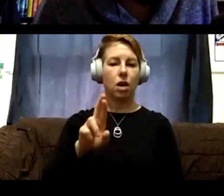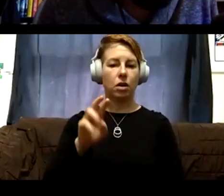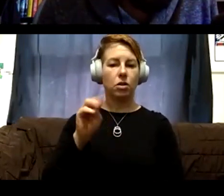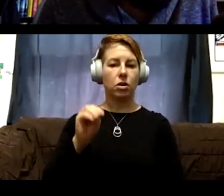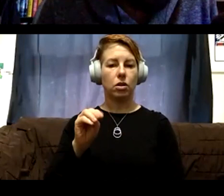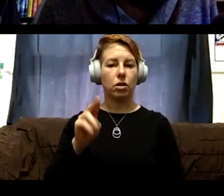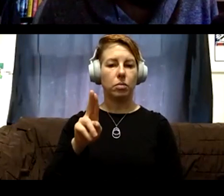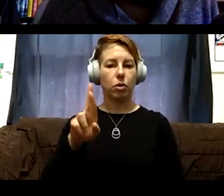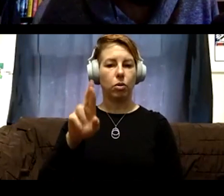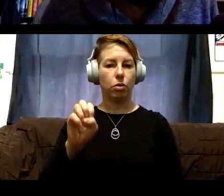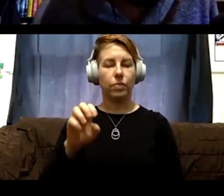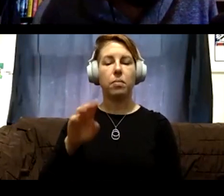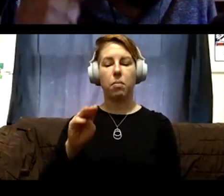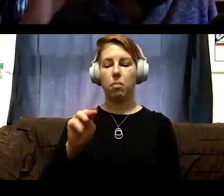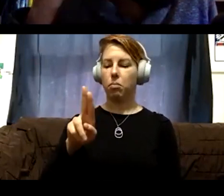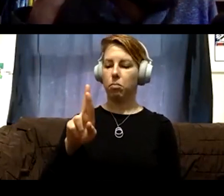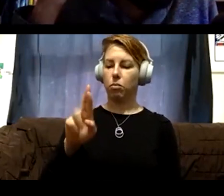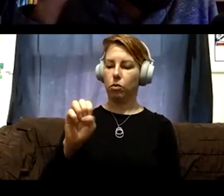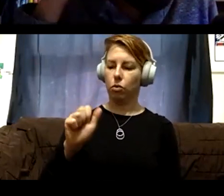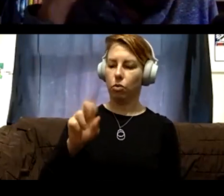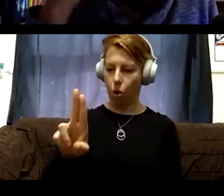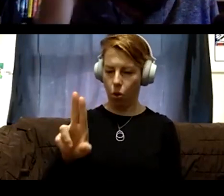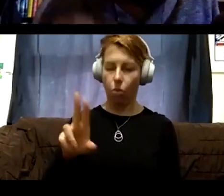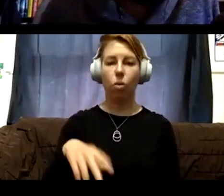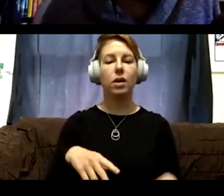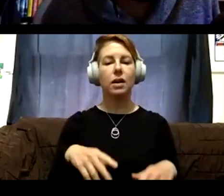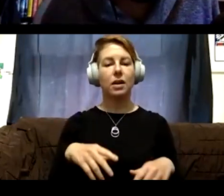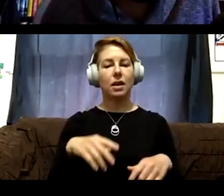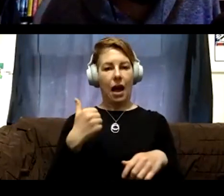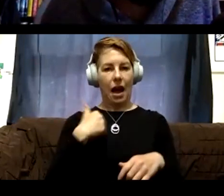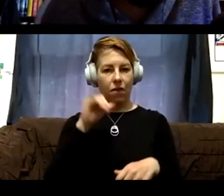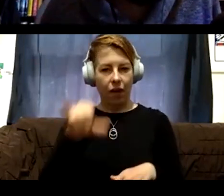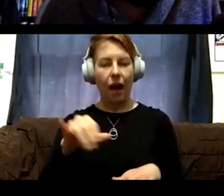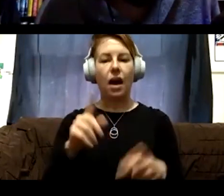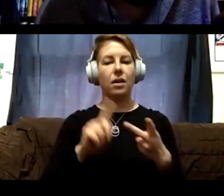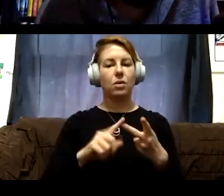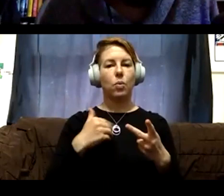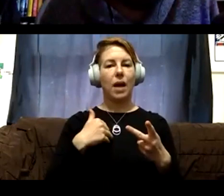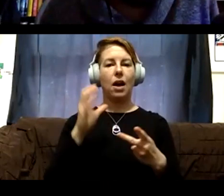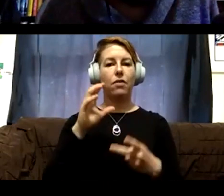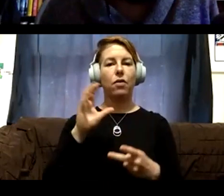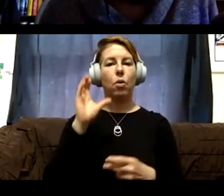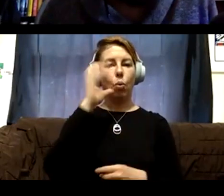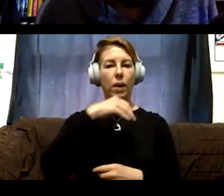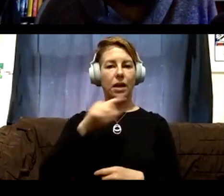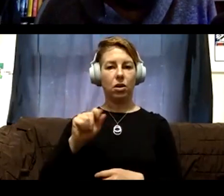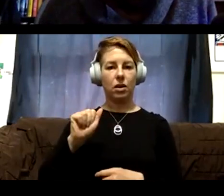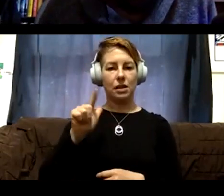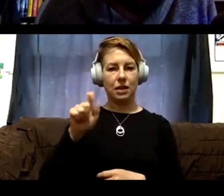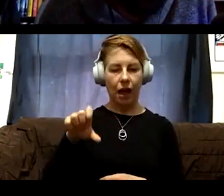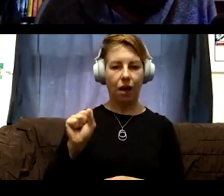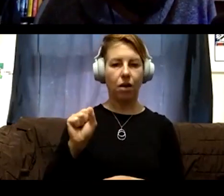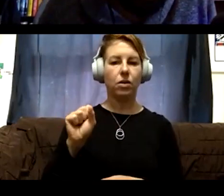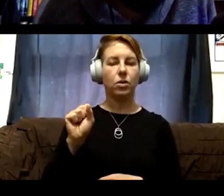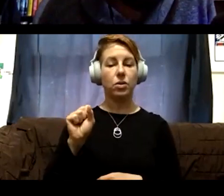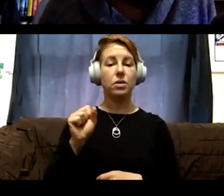1913, and then we get the magazines. Weird Tales, which published the early work of influential horror writer and noted anti-Semite